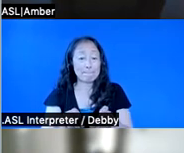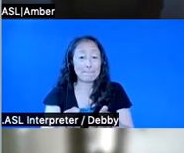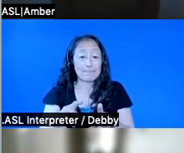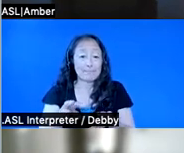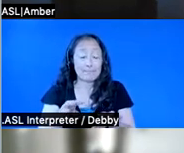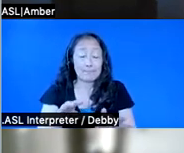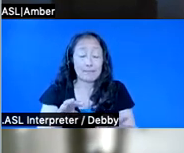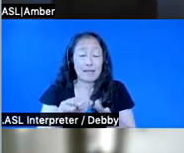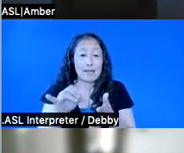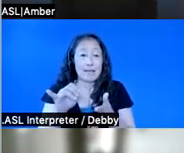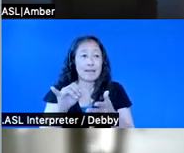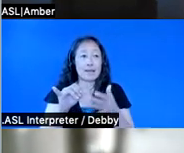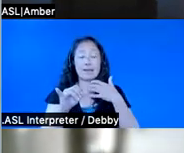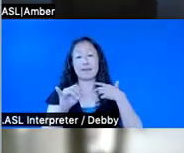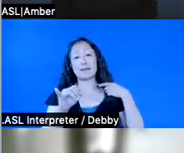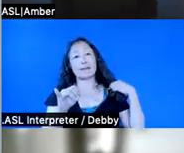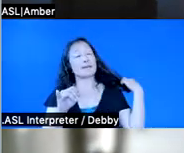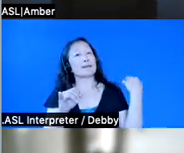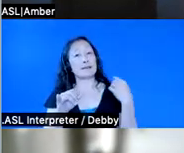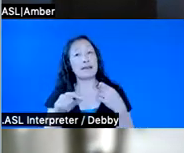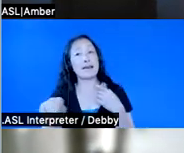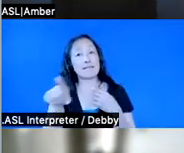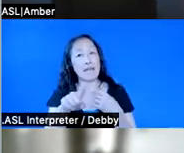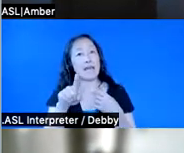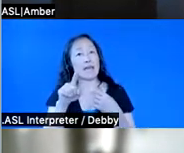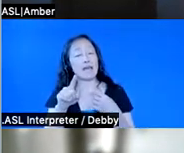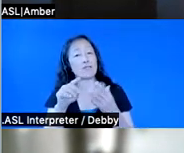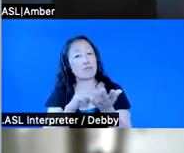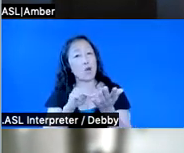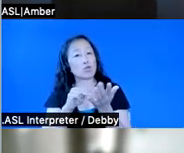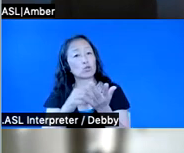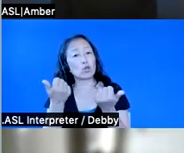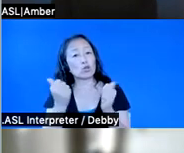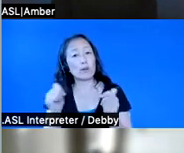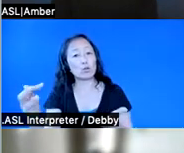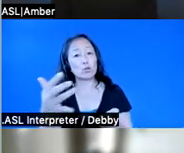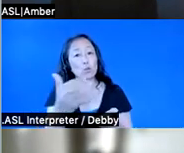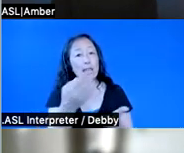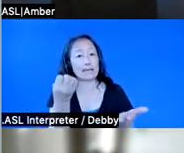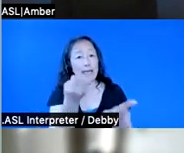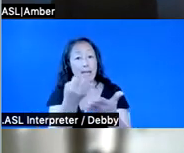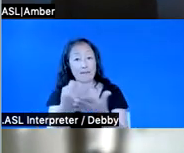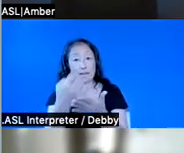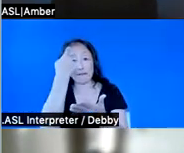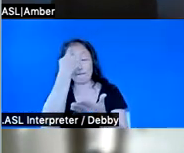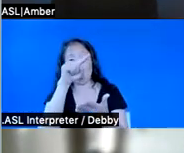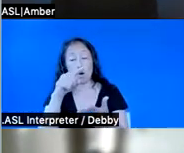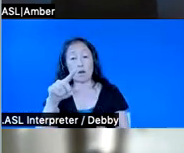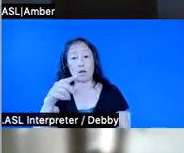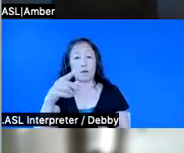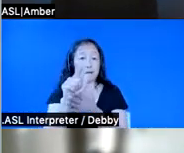right? That is what their role is to collect evidence for prosecution. They are going to look at injuries to